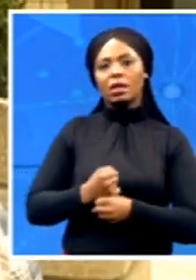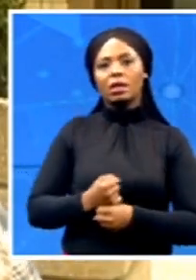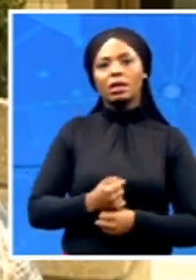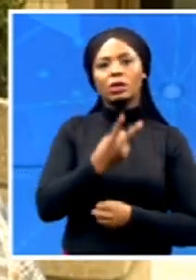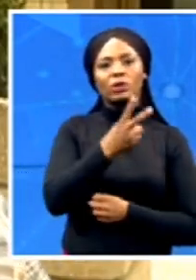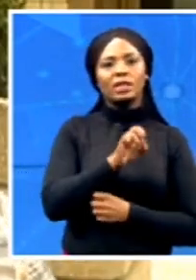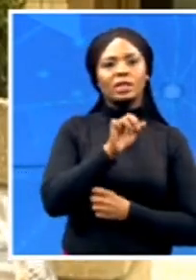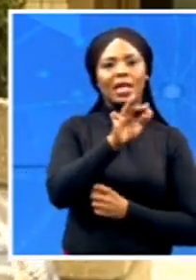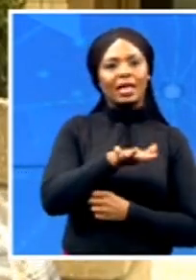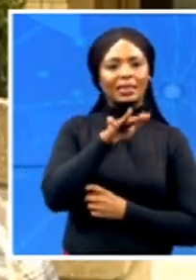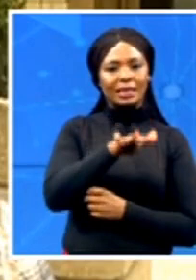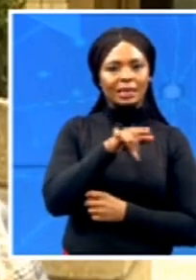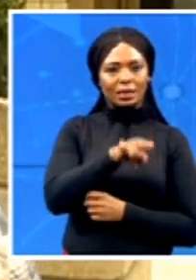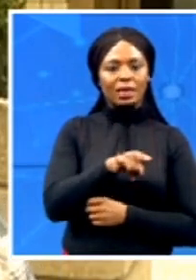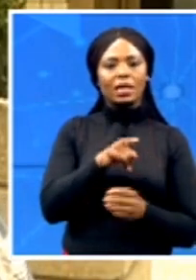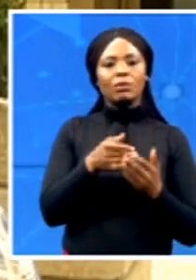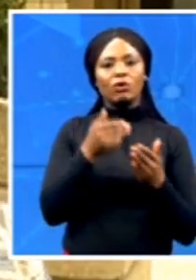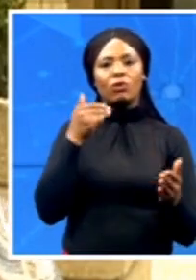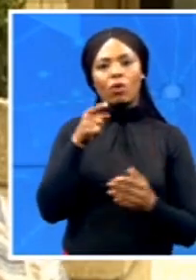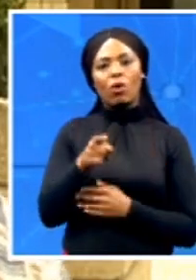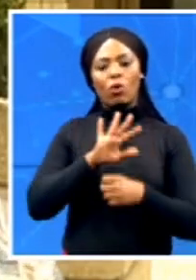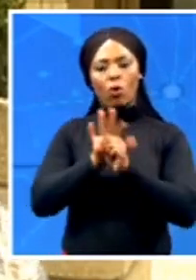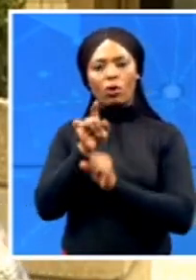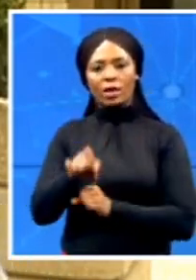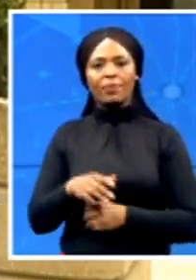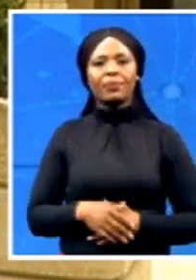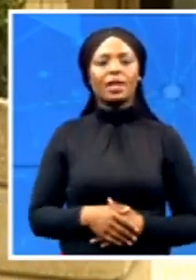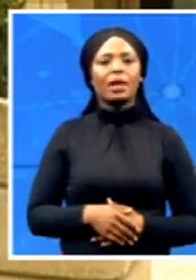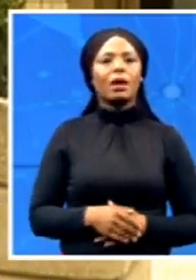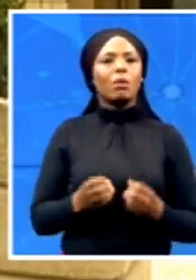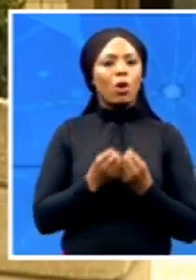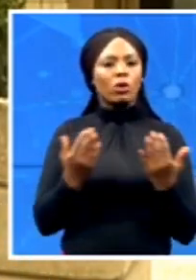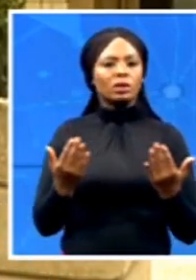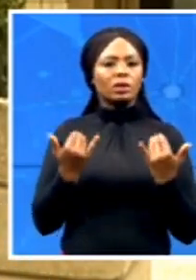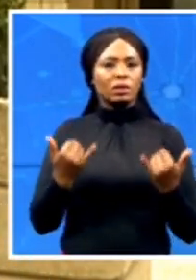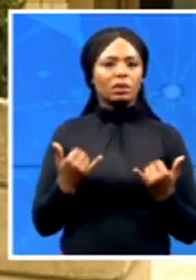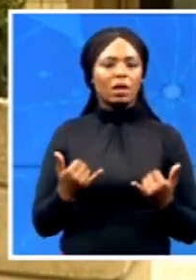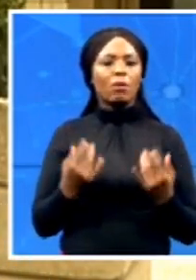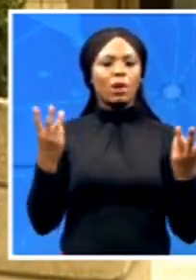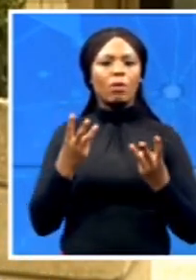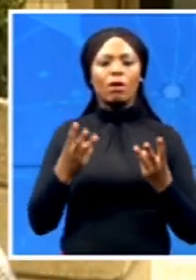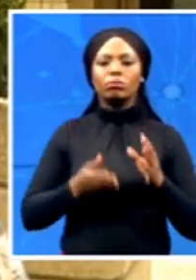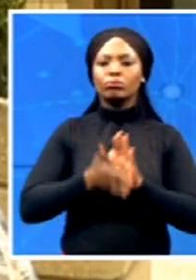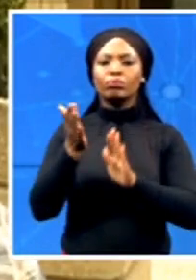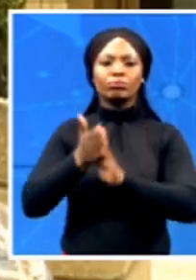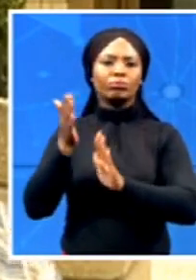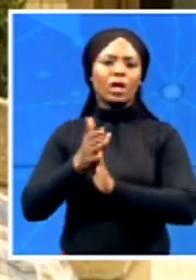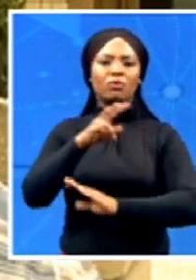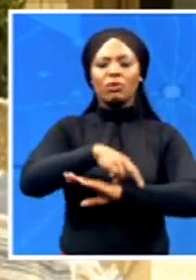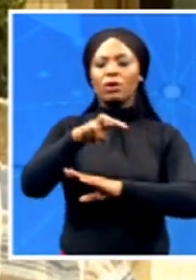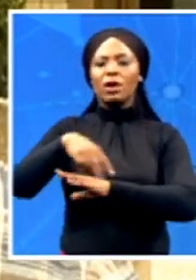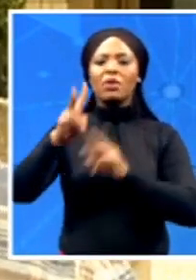the COVID-19. Many people have actually made their way home. There are many people driving on the roads that I